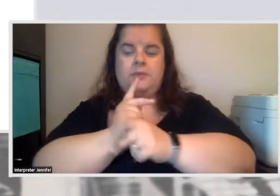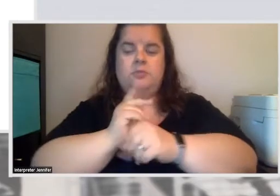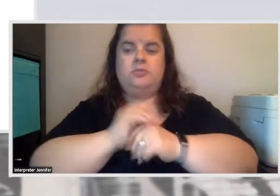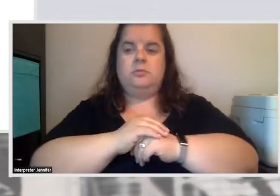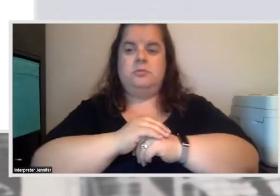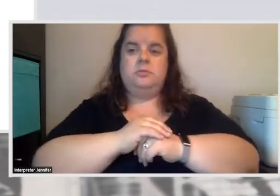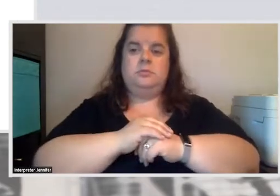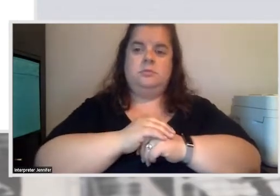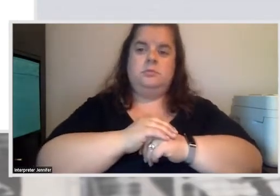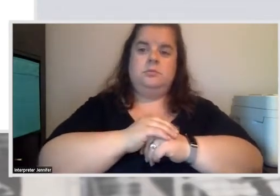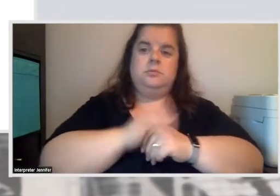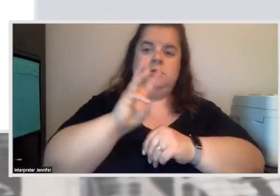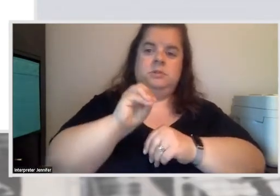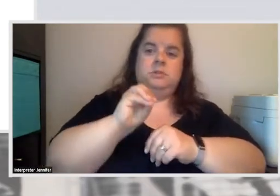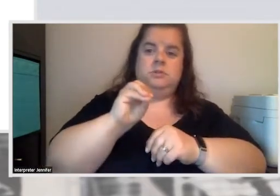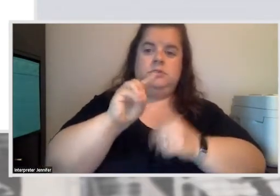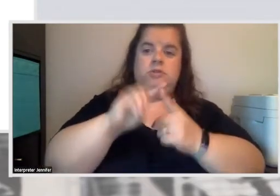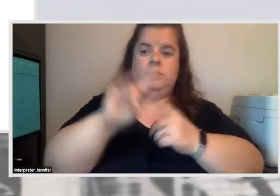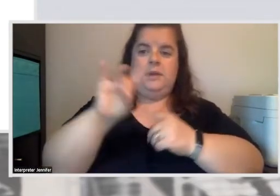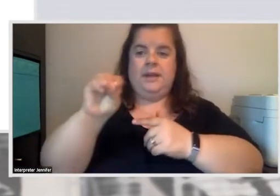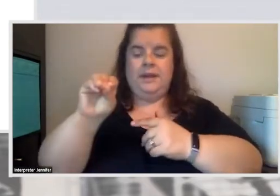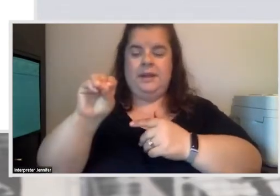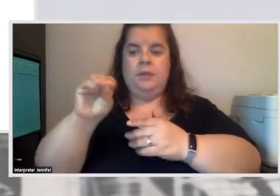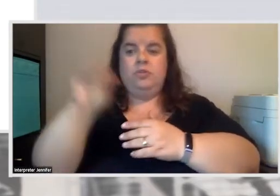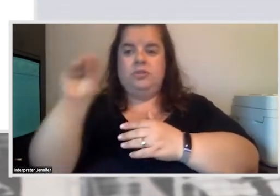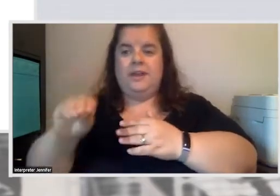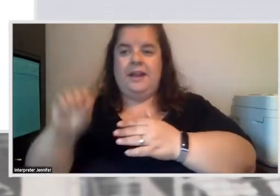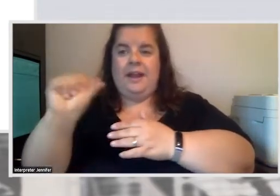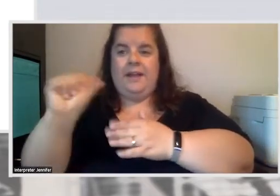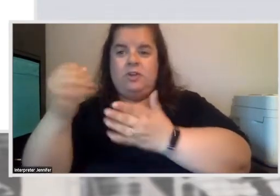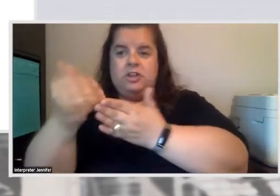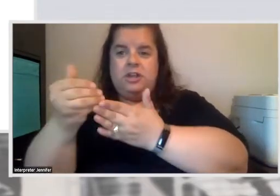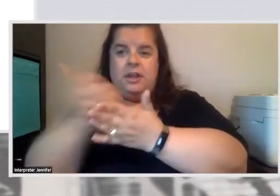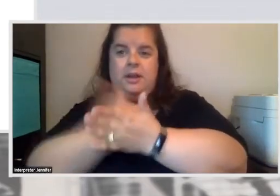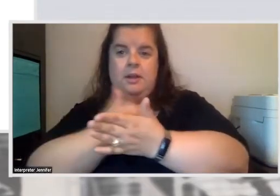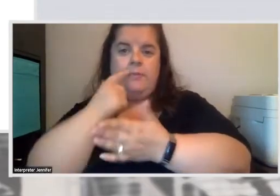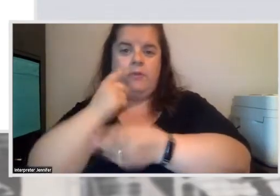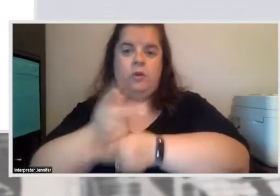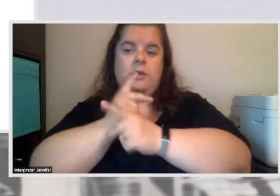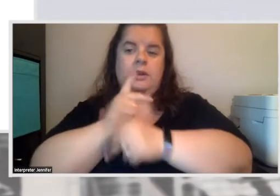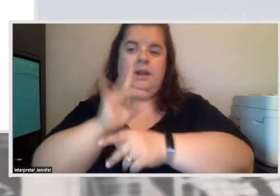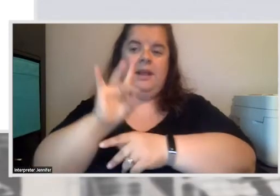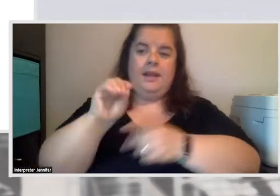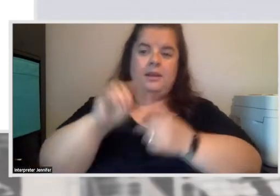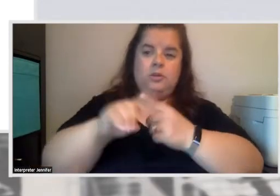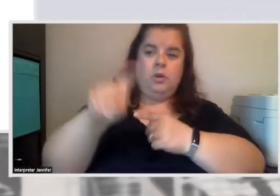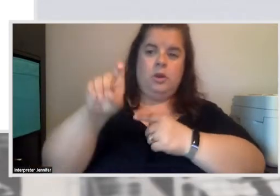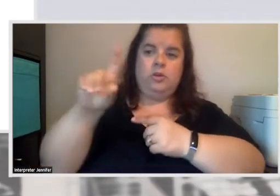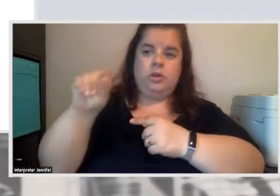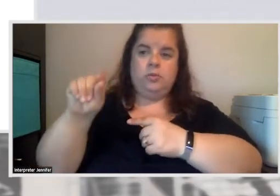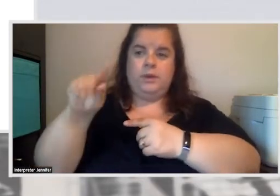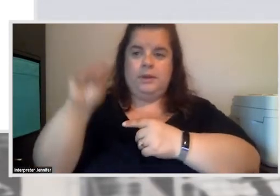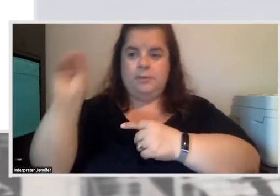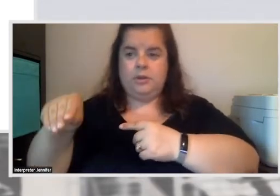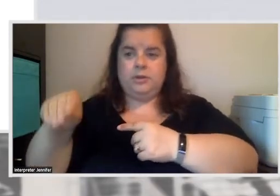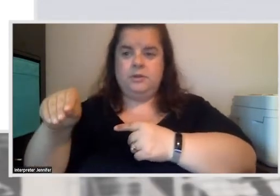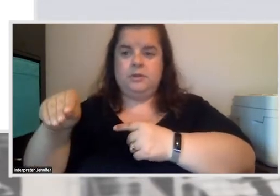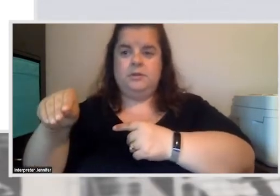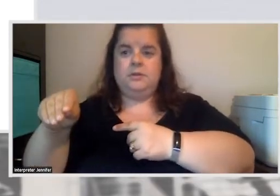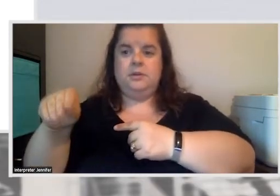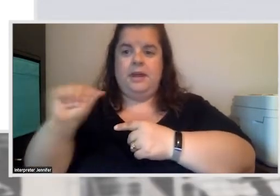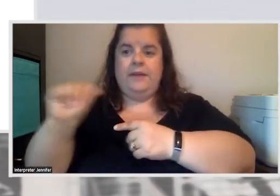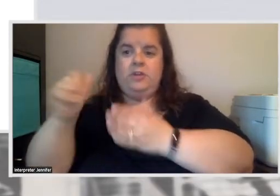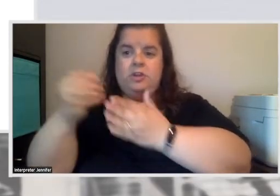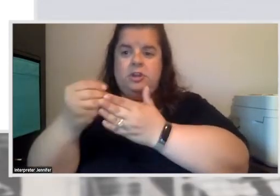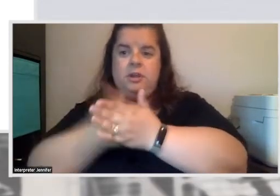60 and 80% of area median income for renters, and between 80 and 120% of the area median income